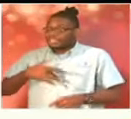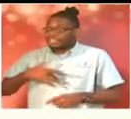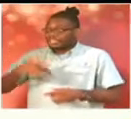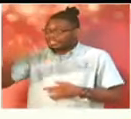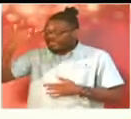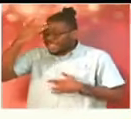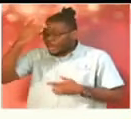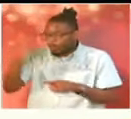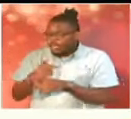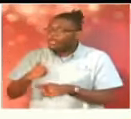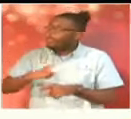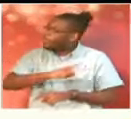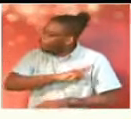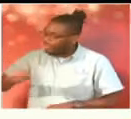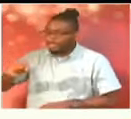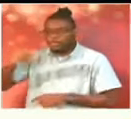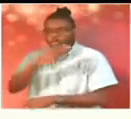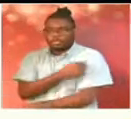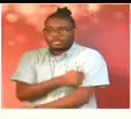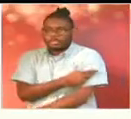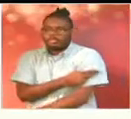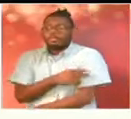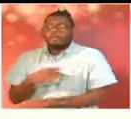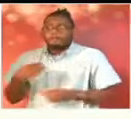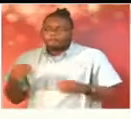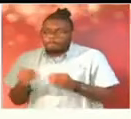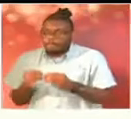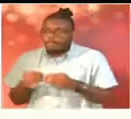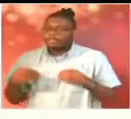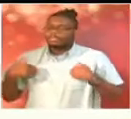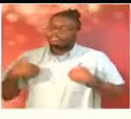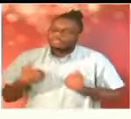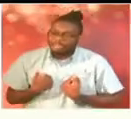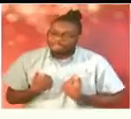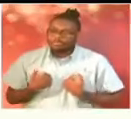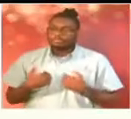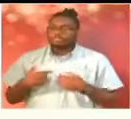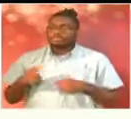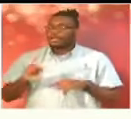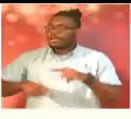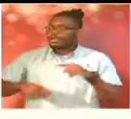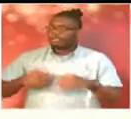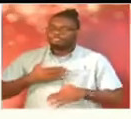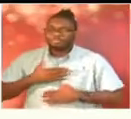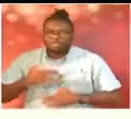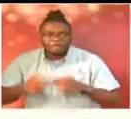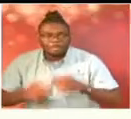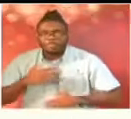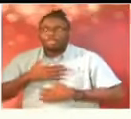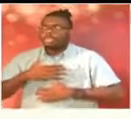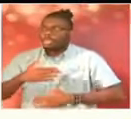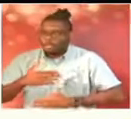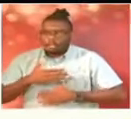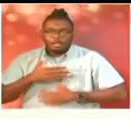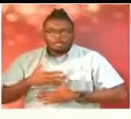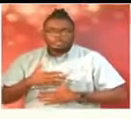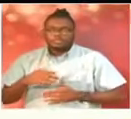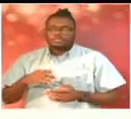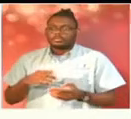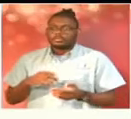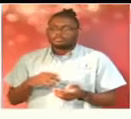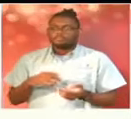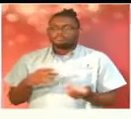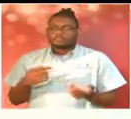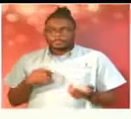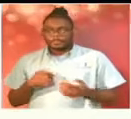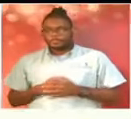to have increasing fatigue, increasing shortness of breath, decreasing pulse oximeter readings, those